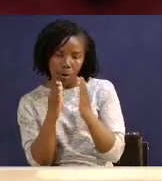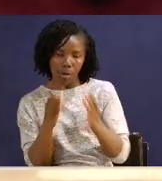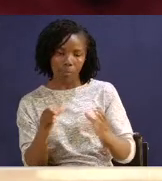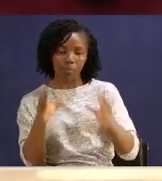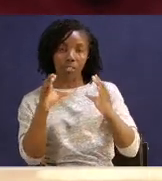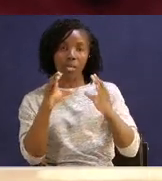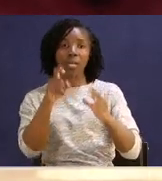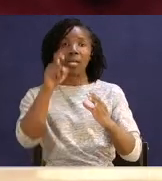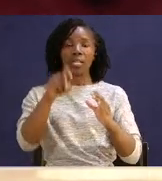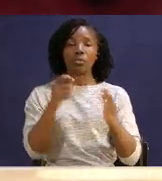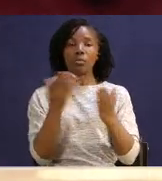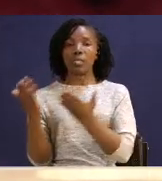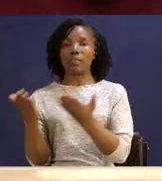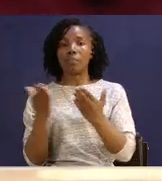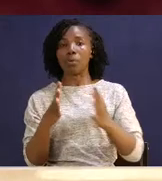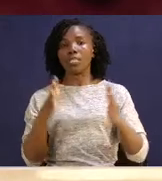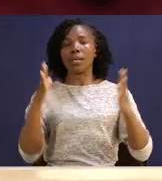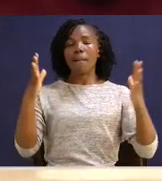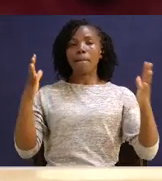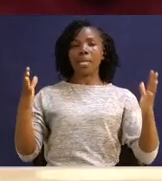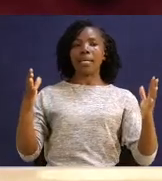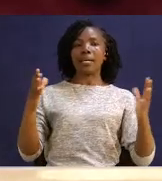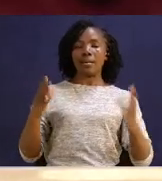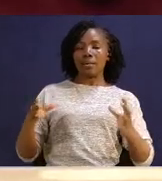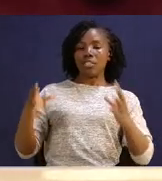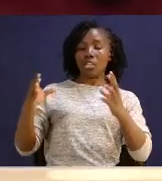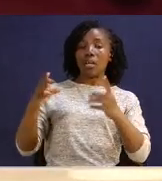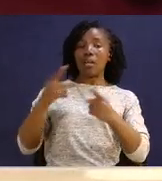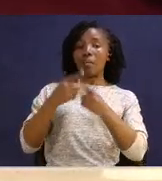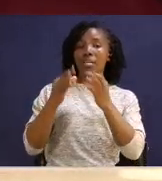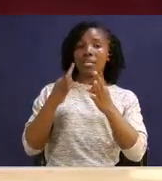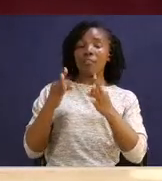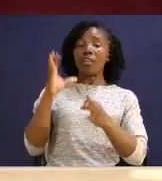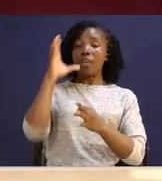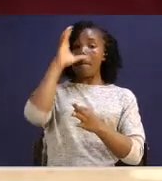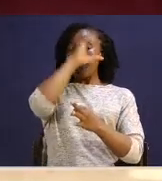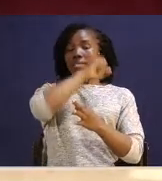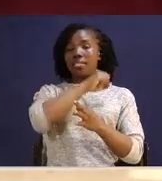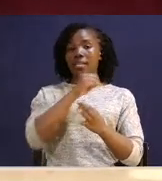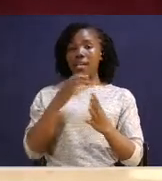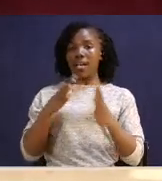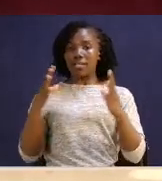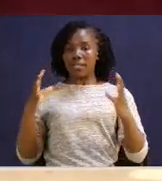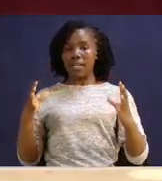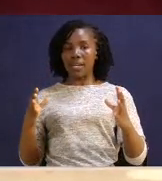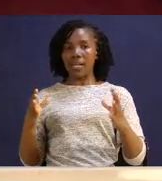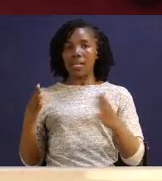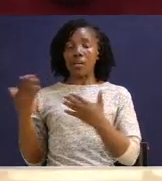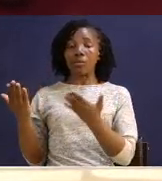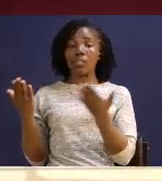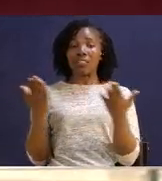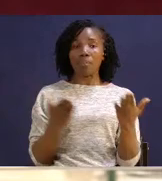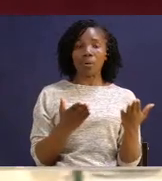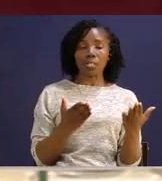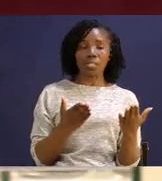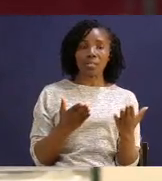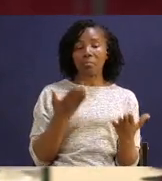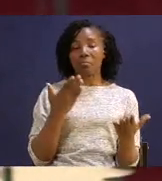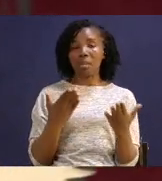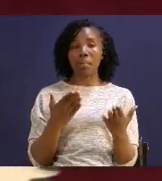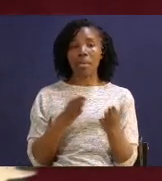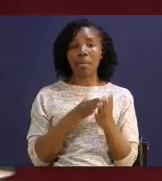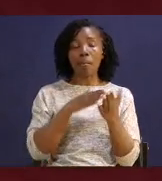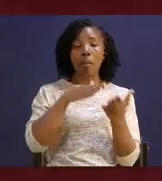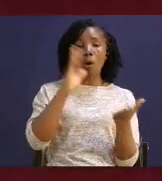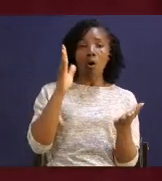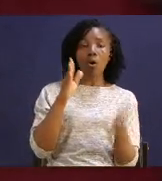He should have come with what? And if he didn't have a tanker, he should have done what? Thank you, Jesus.